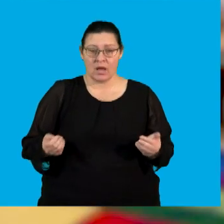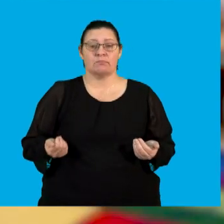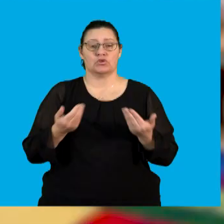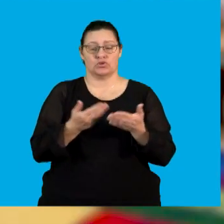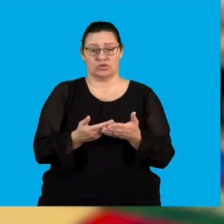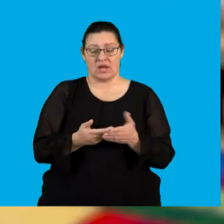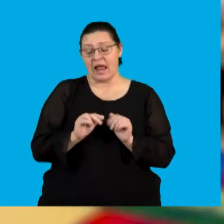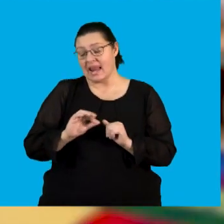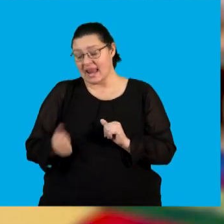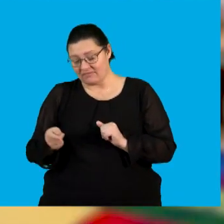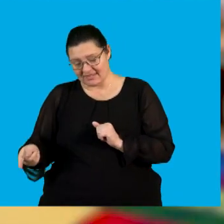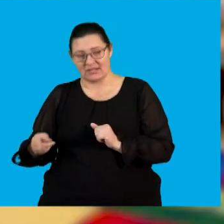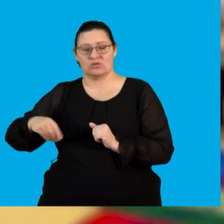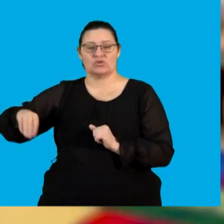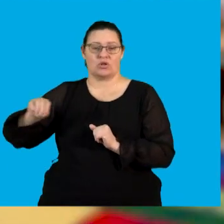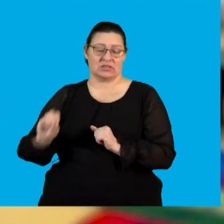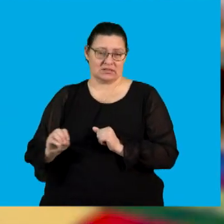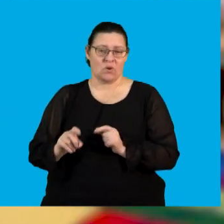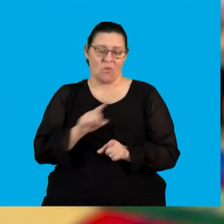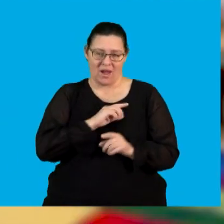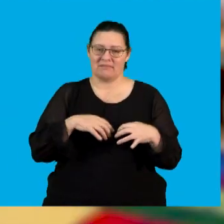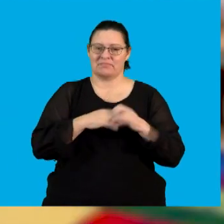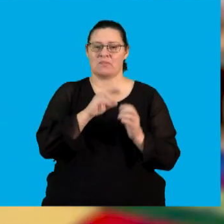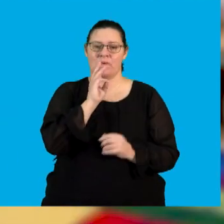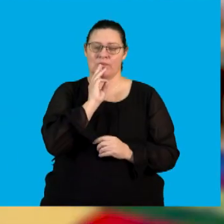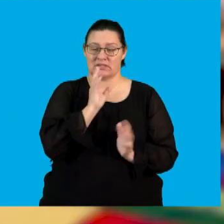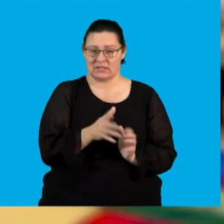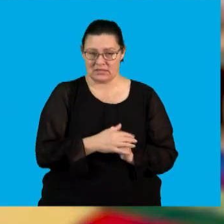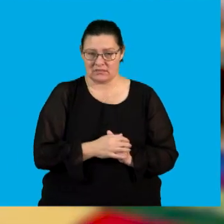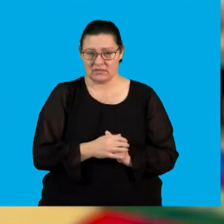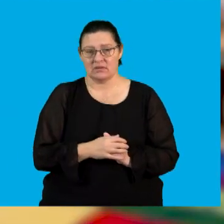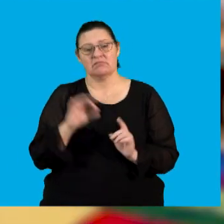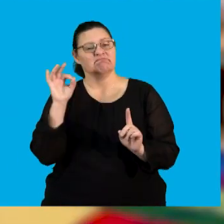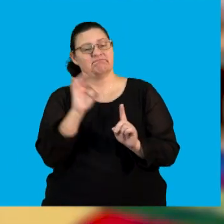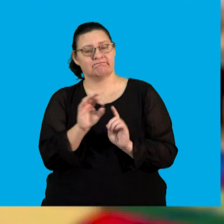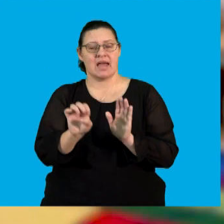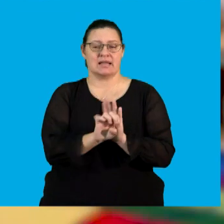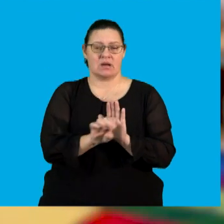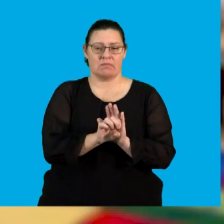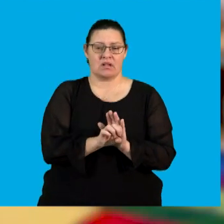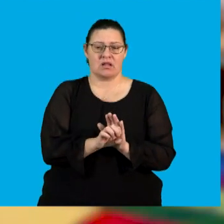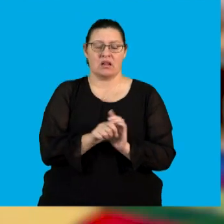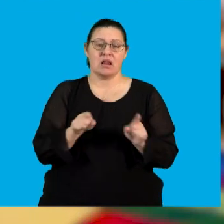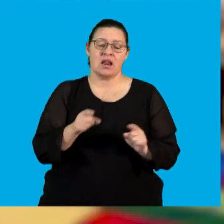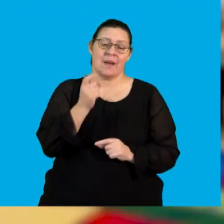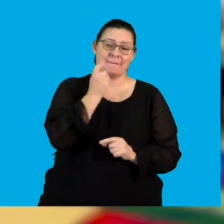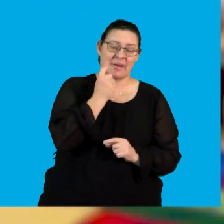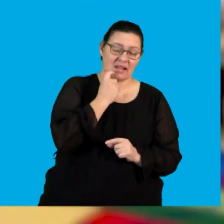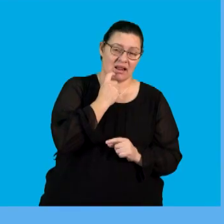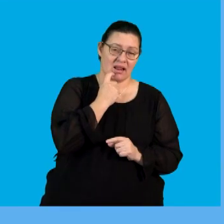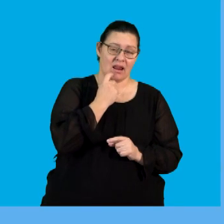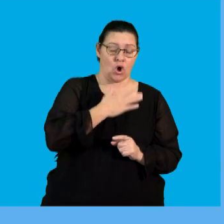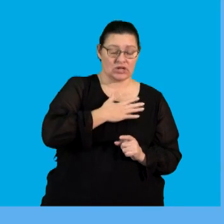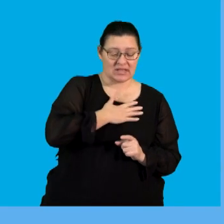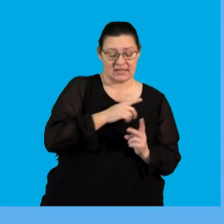hydroxide. Then the remainder is going to be salt, right? So now, a typical example of the reaction between a